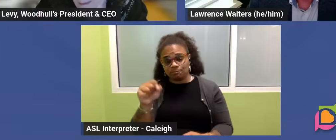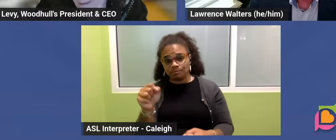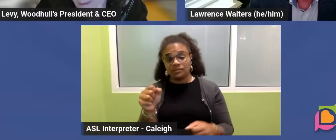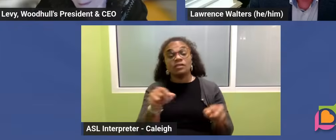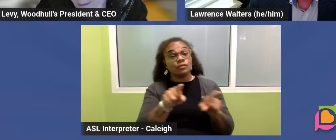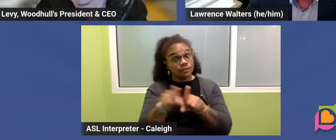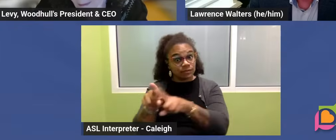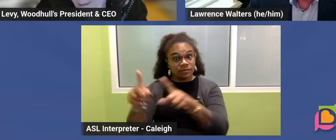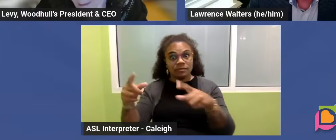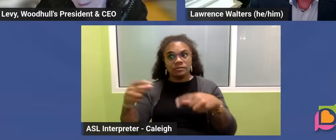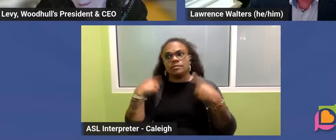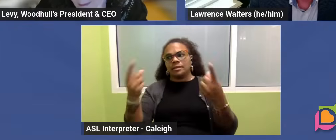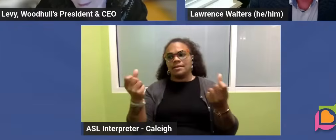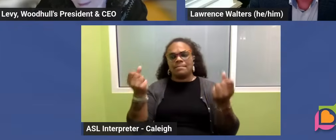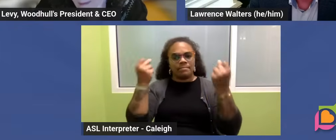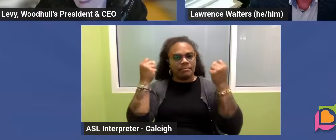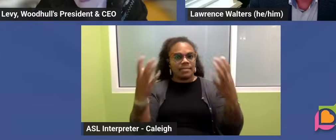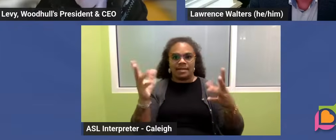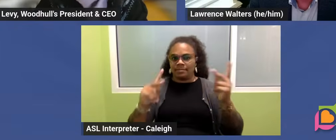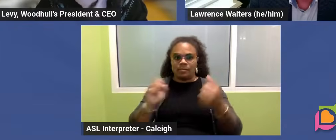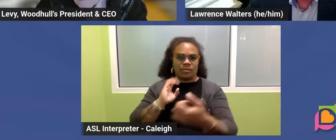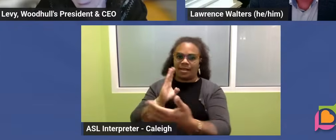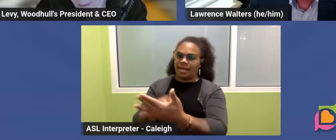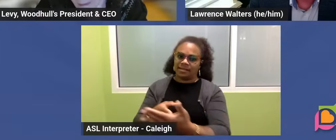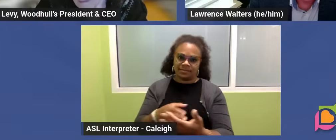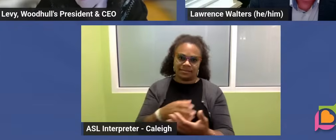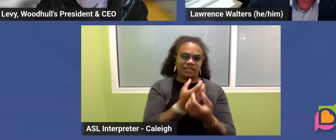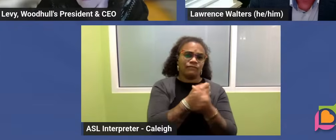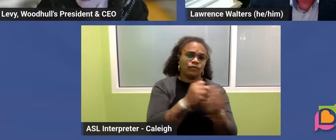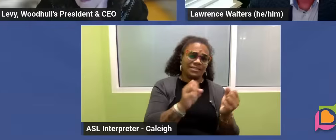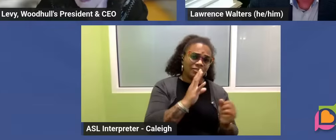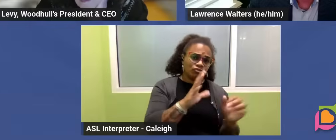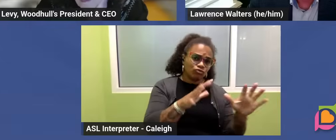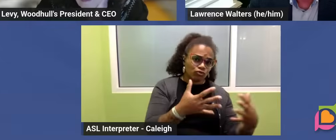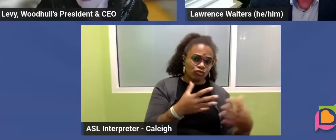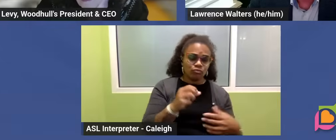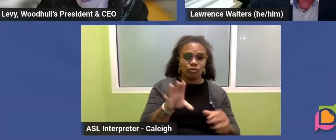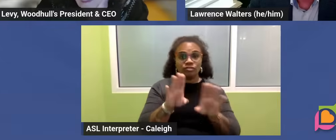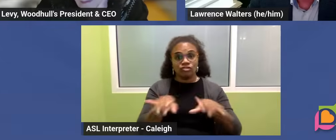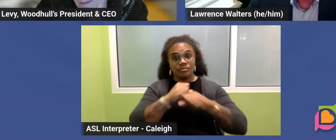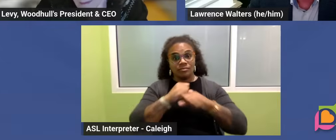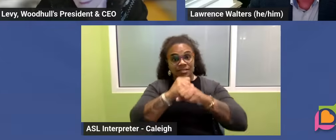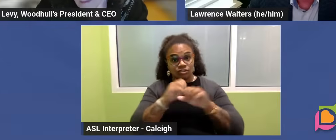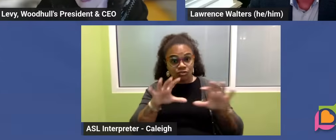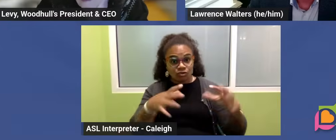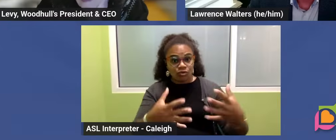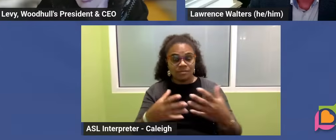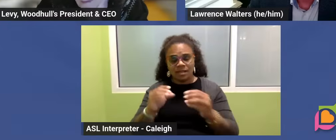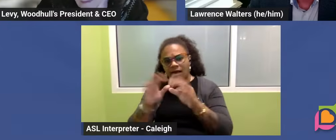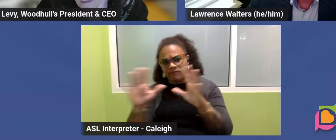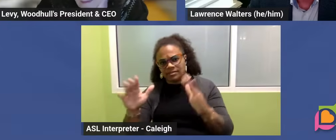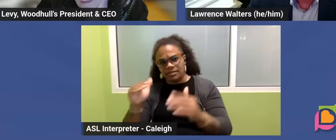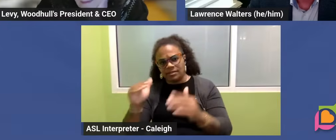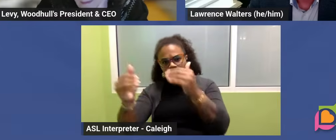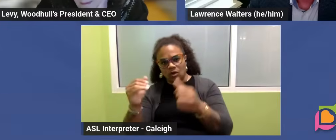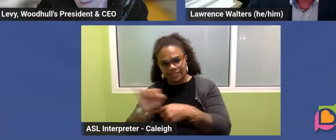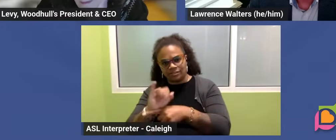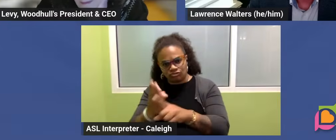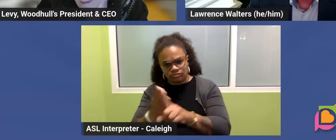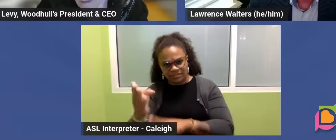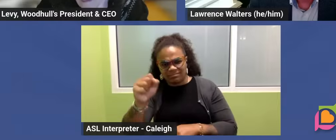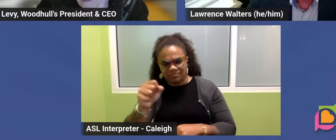loud criticism by free speech groups and child protection groups, and obviously the adult industry, but not only the adult